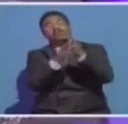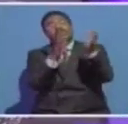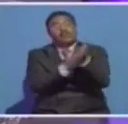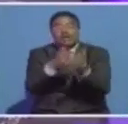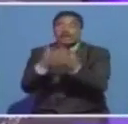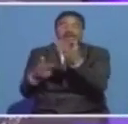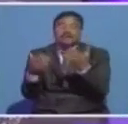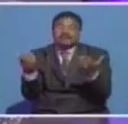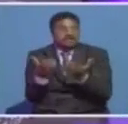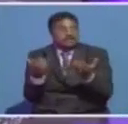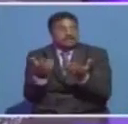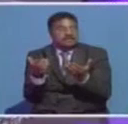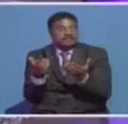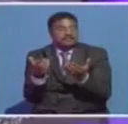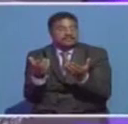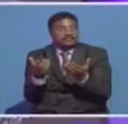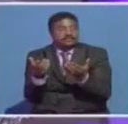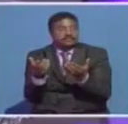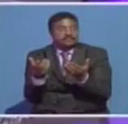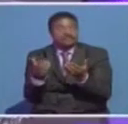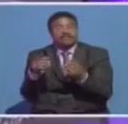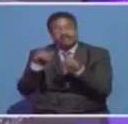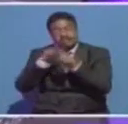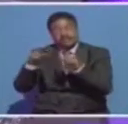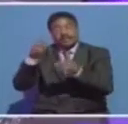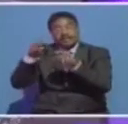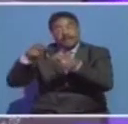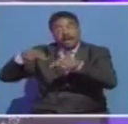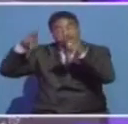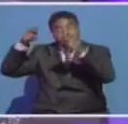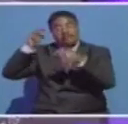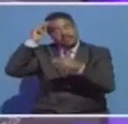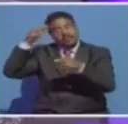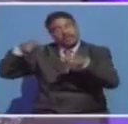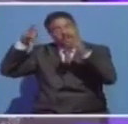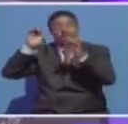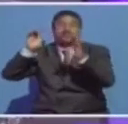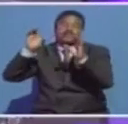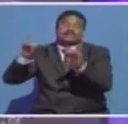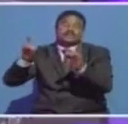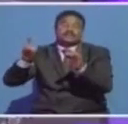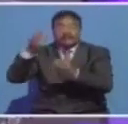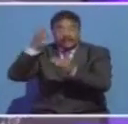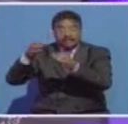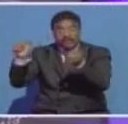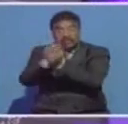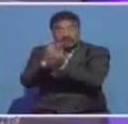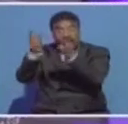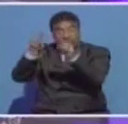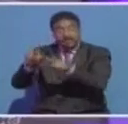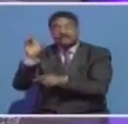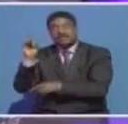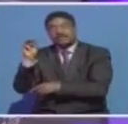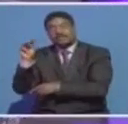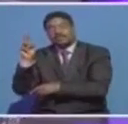is under the Ministry of General Education, Ministry of Higher Education. But if a disaster occurs, DMMU will come in to coordinate